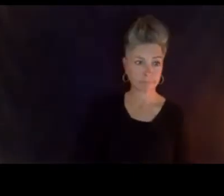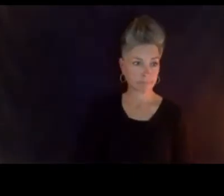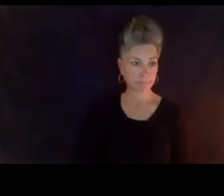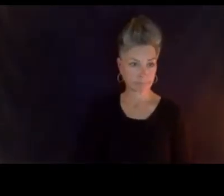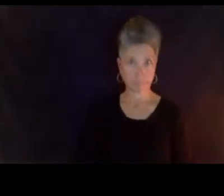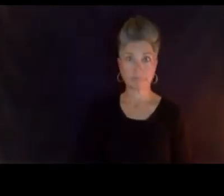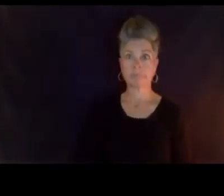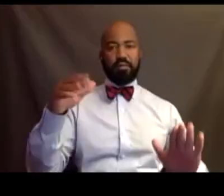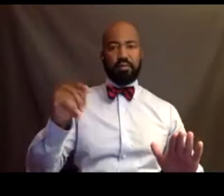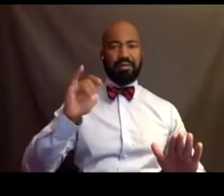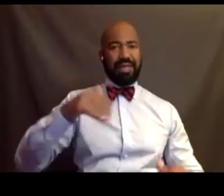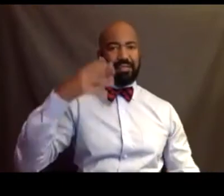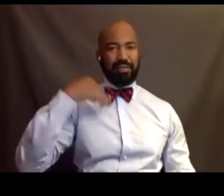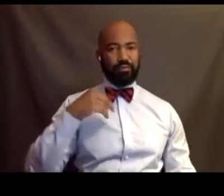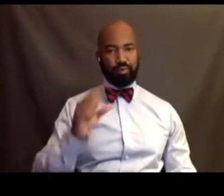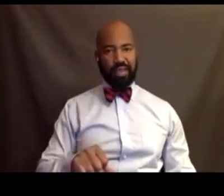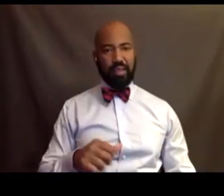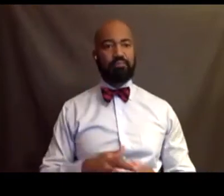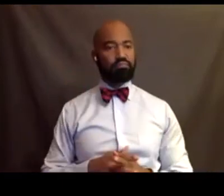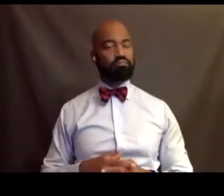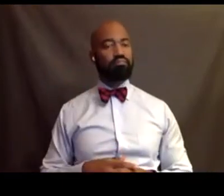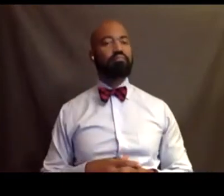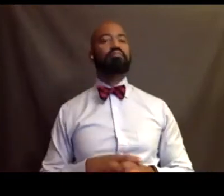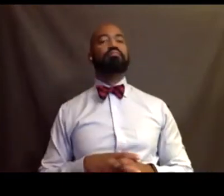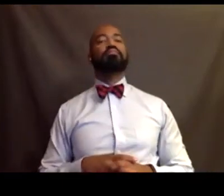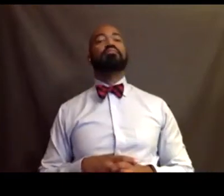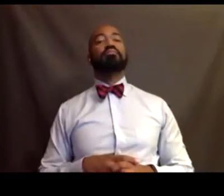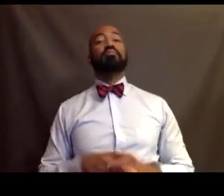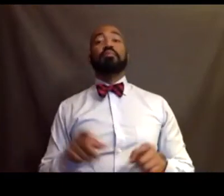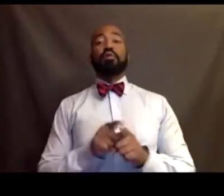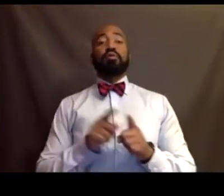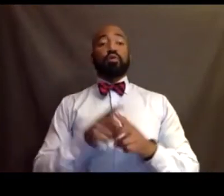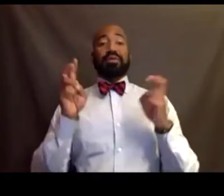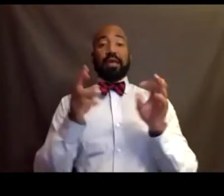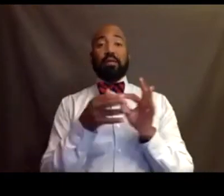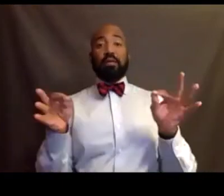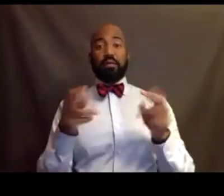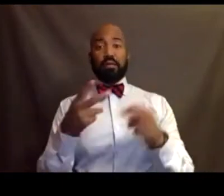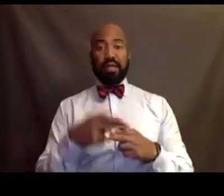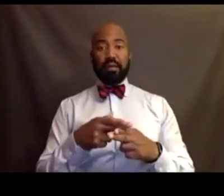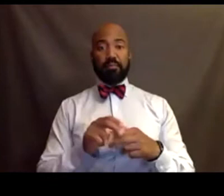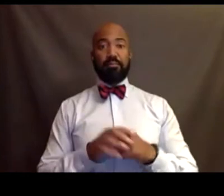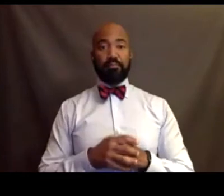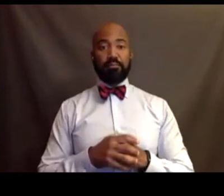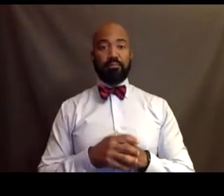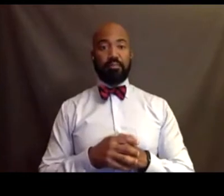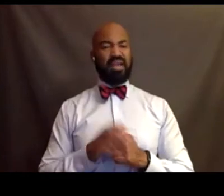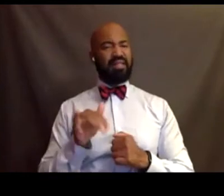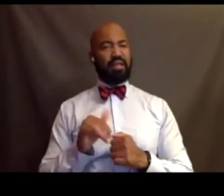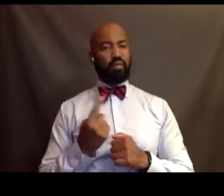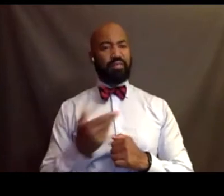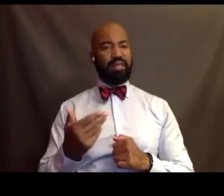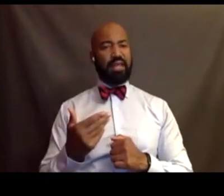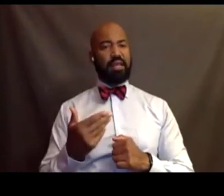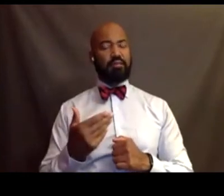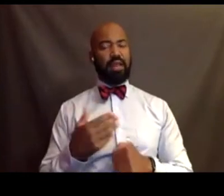Awesome. Thank you. I want to talk a little bit about the title, because I think that was also one of the things that like makes me